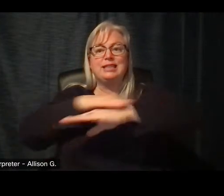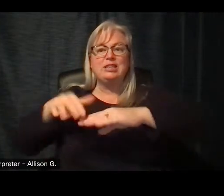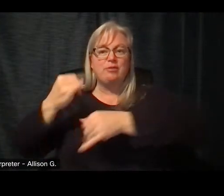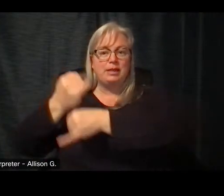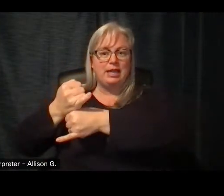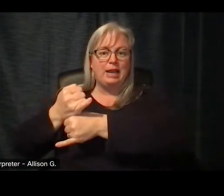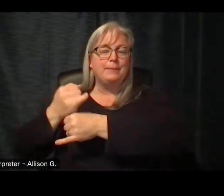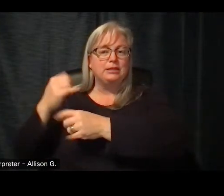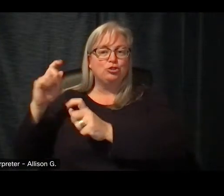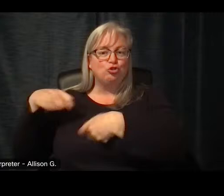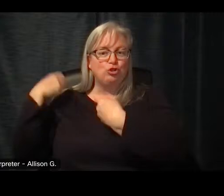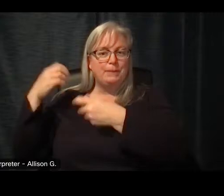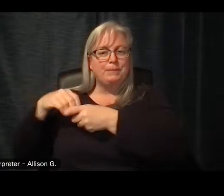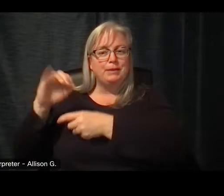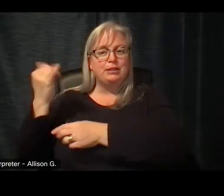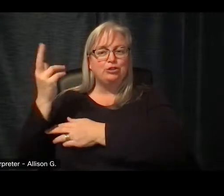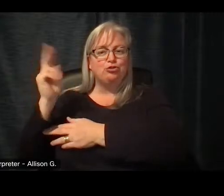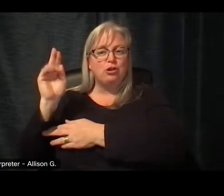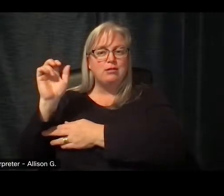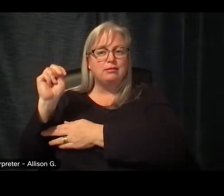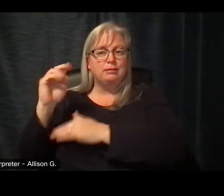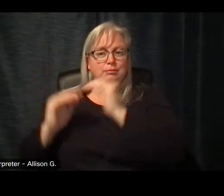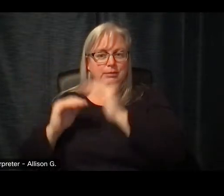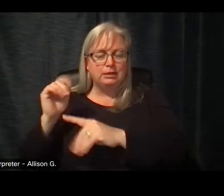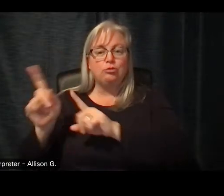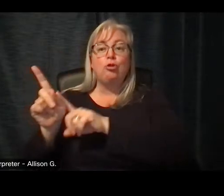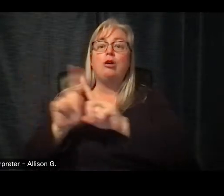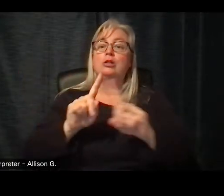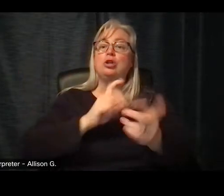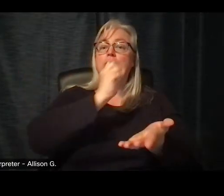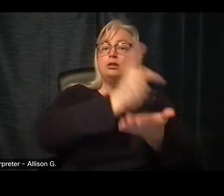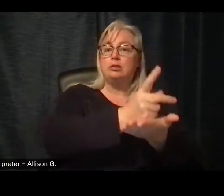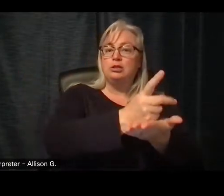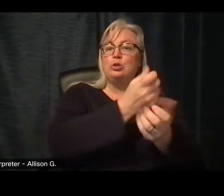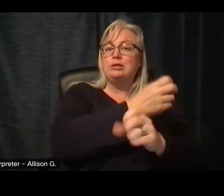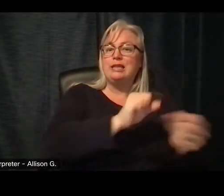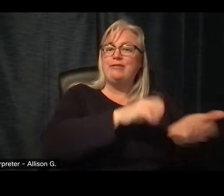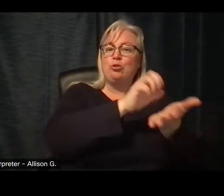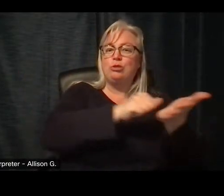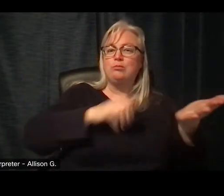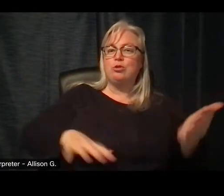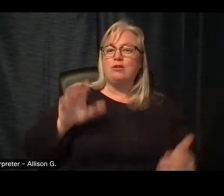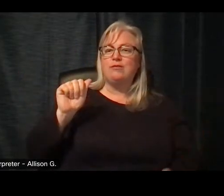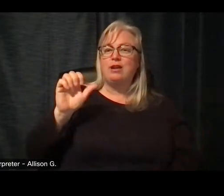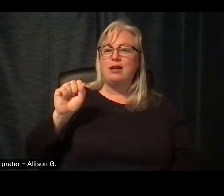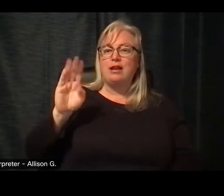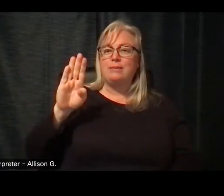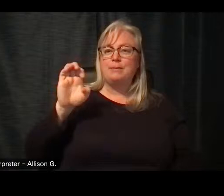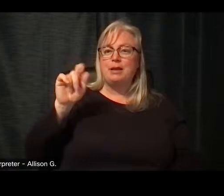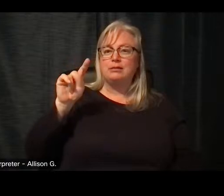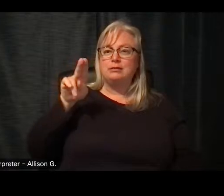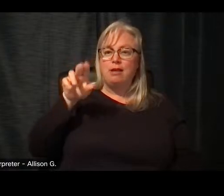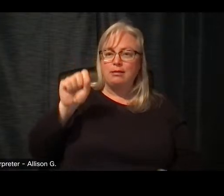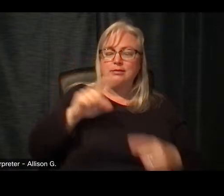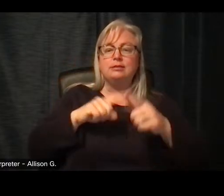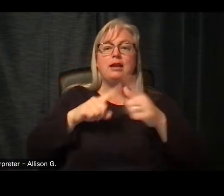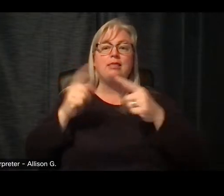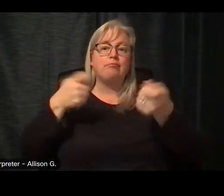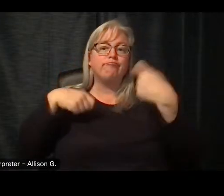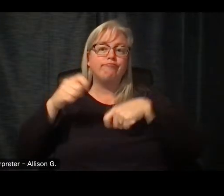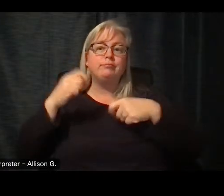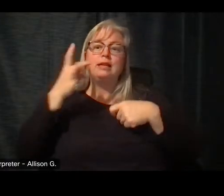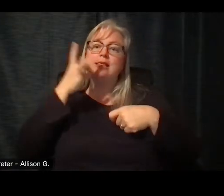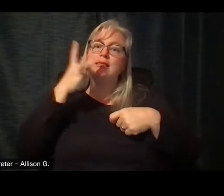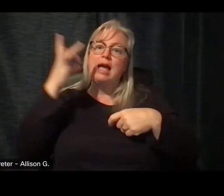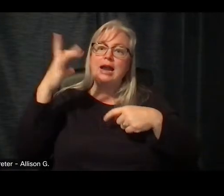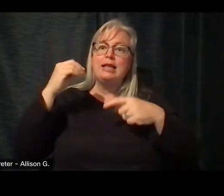the Johnson building. They also approved some funding to safely abate and remove asbestos, and then upgrade some lighting and plumbing in the